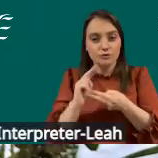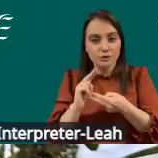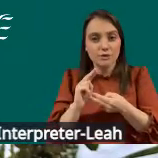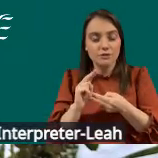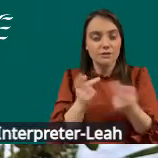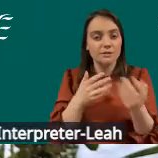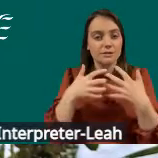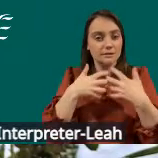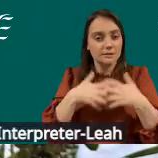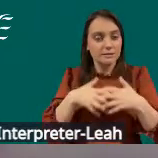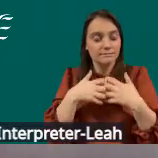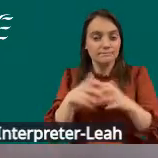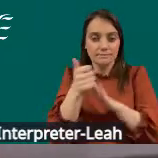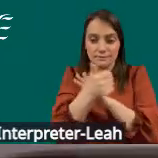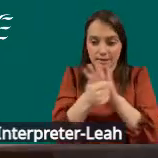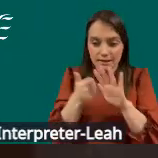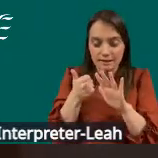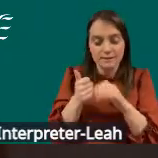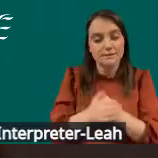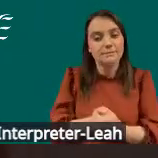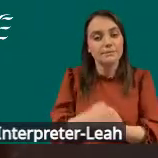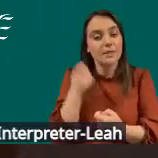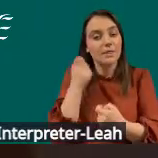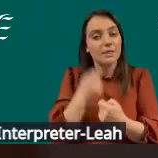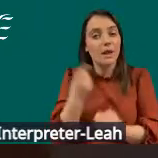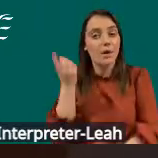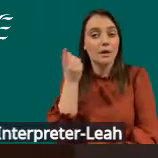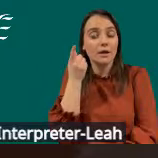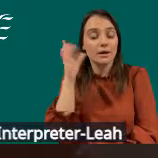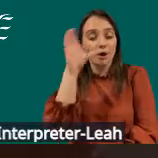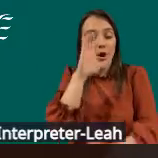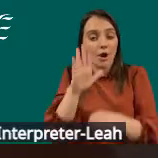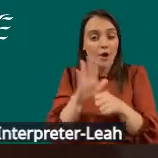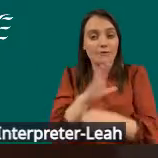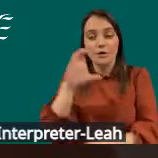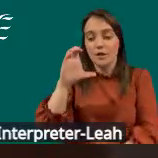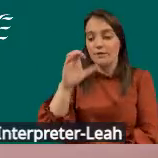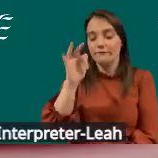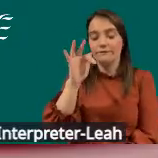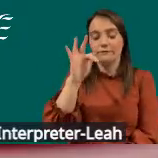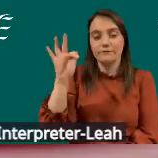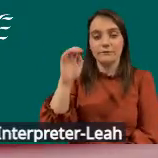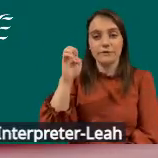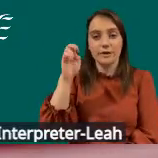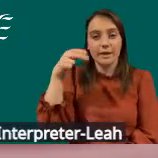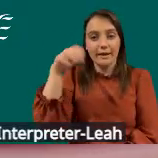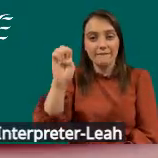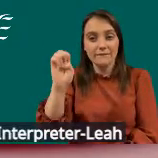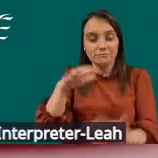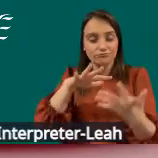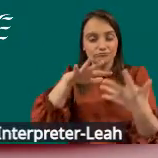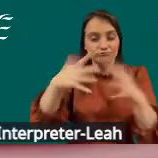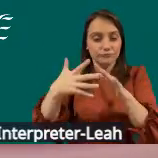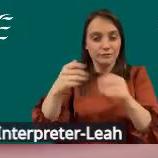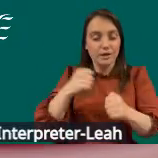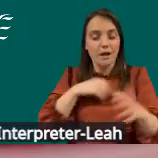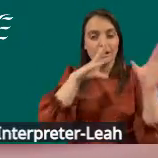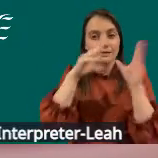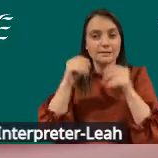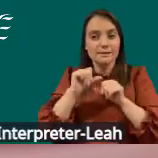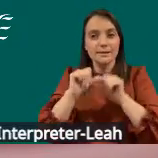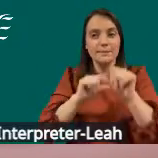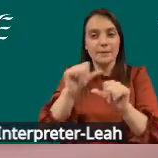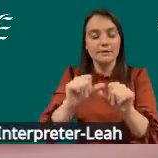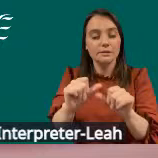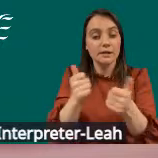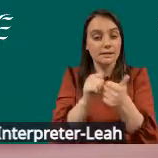stress. Then, watch out for the caffeine. Caffeine is very disruptive to our sleep pattern, and it's active in your body for up